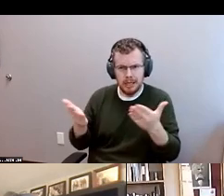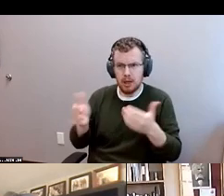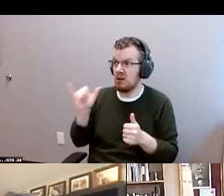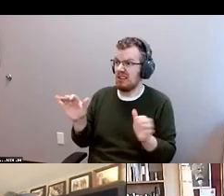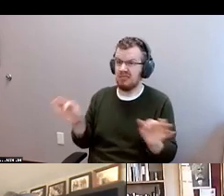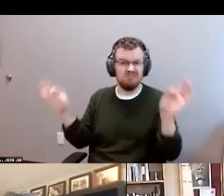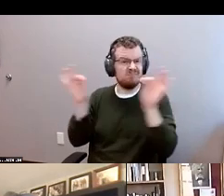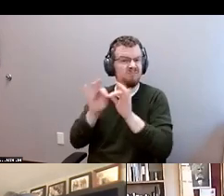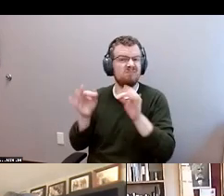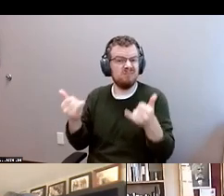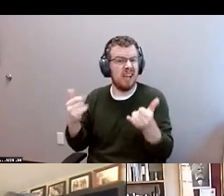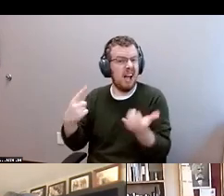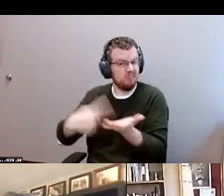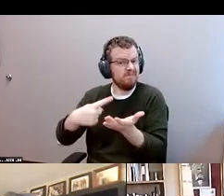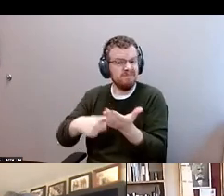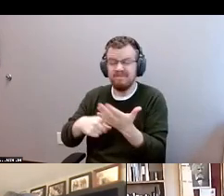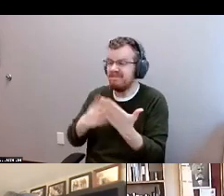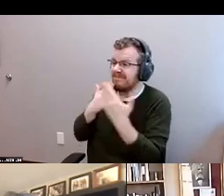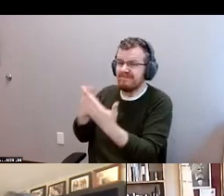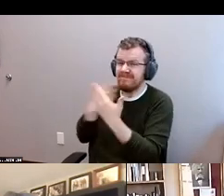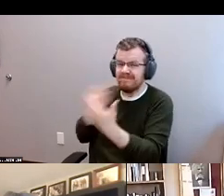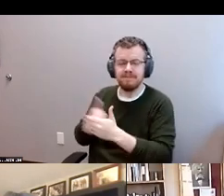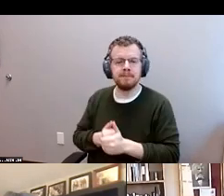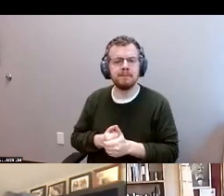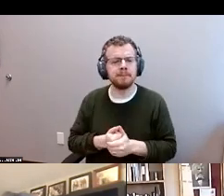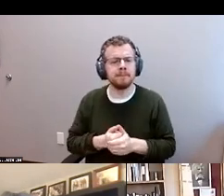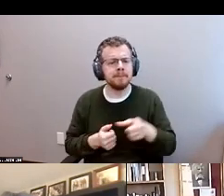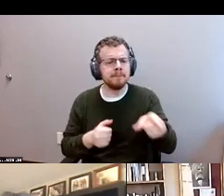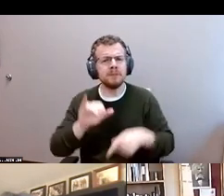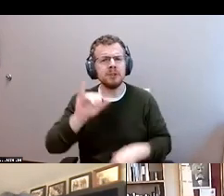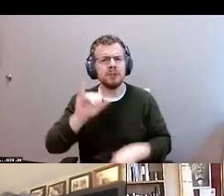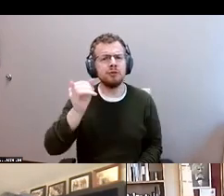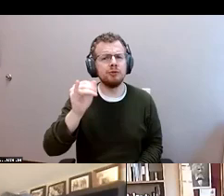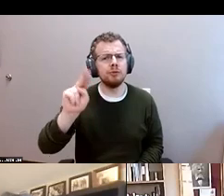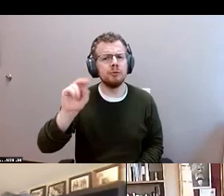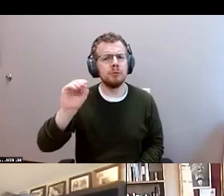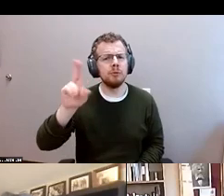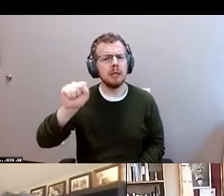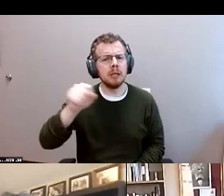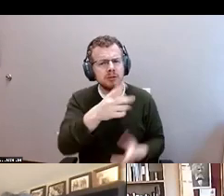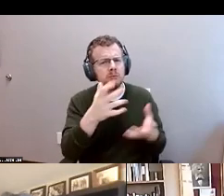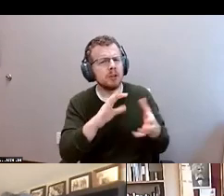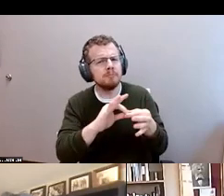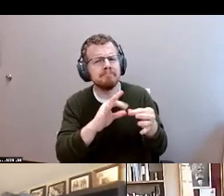So thank you for that. Junius, what would you like to bring into the conversation? Welcome.